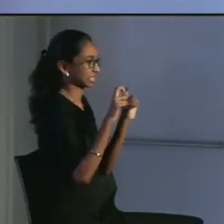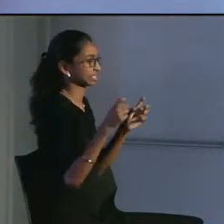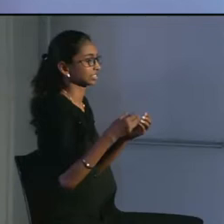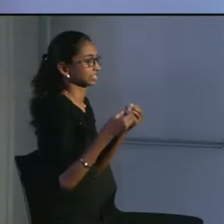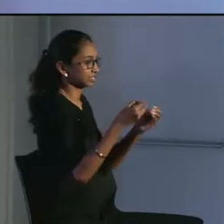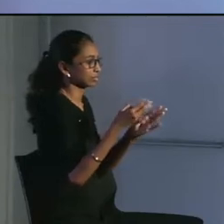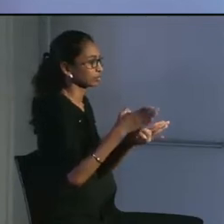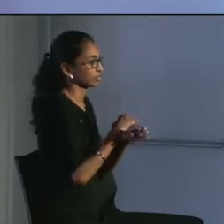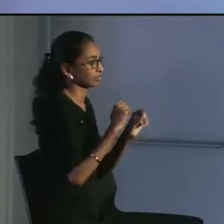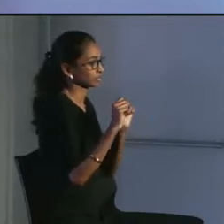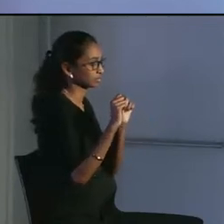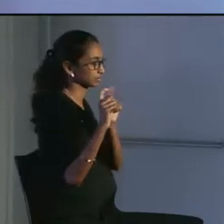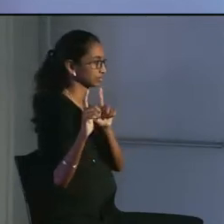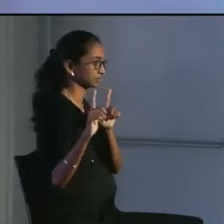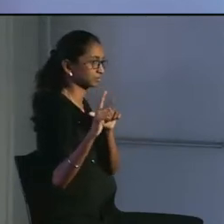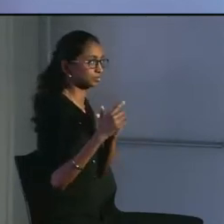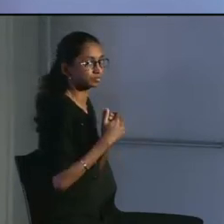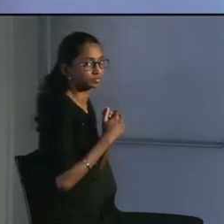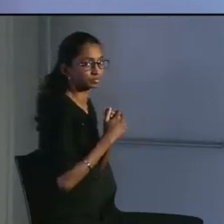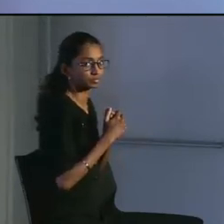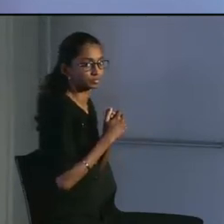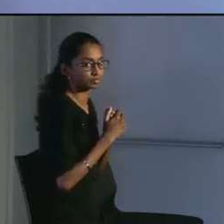presentation. So